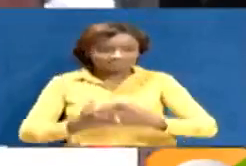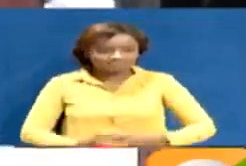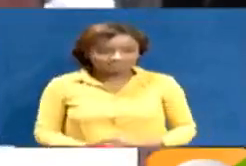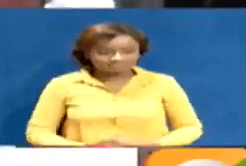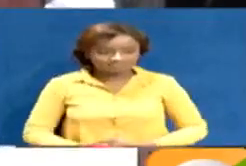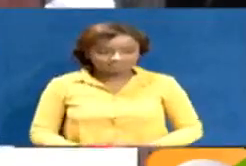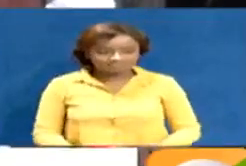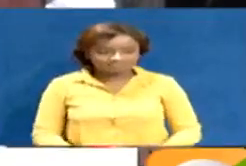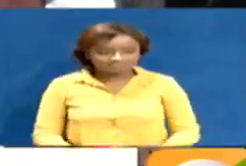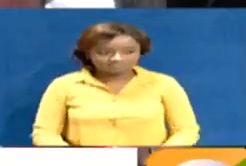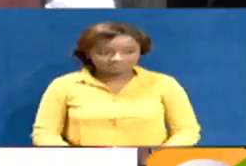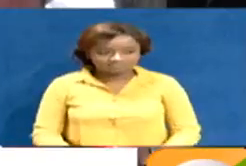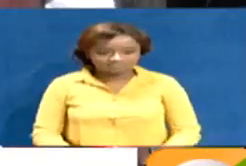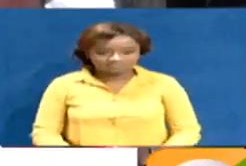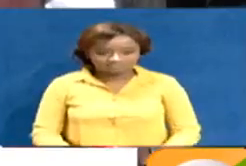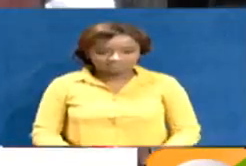police. As journalists,